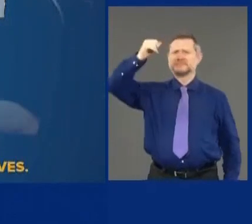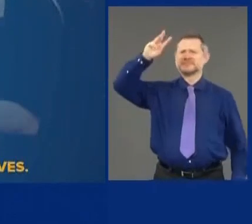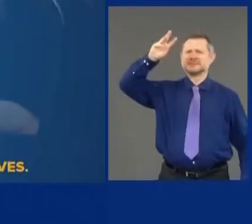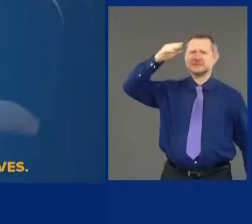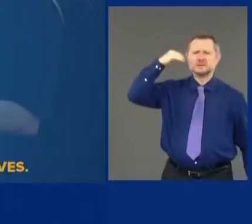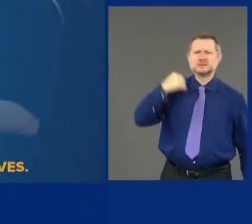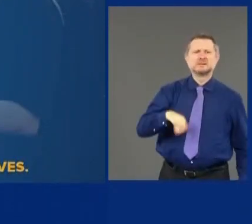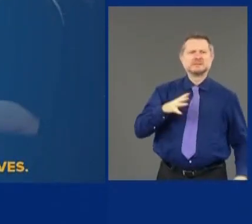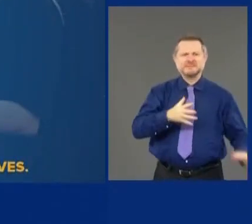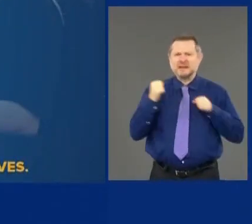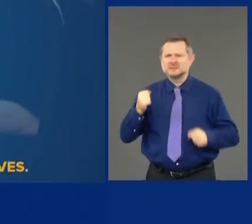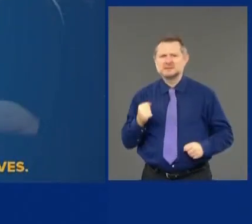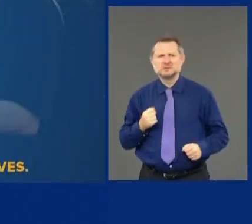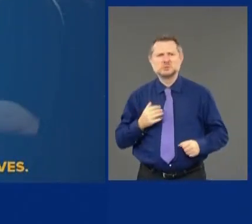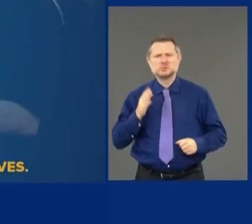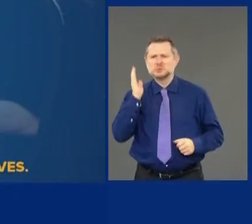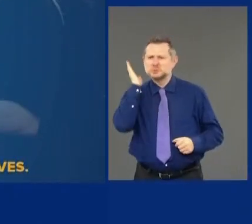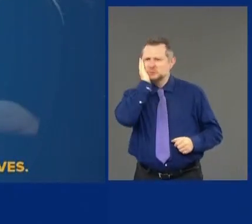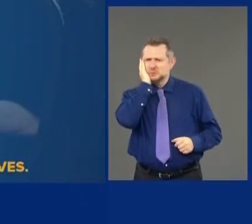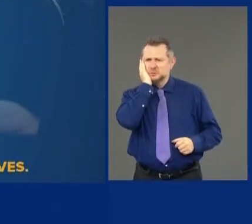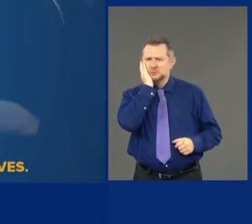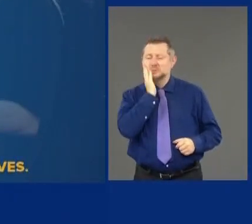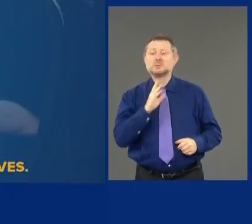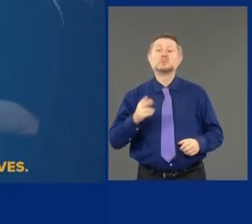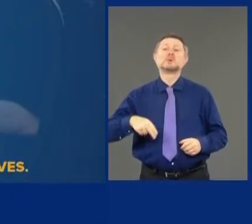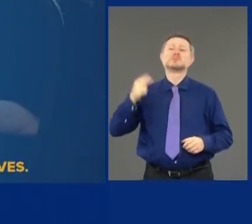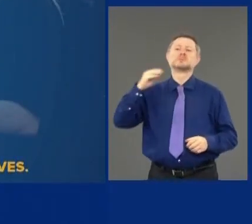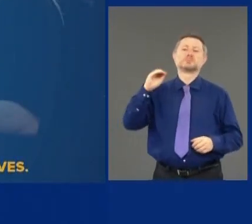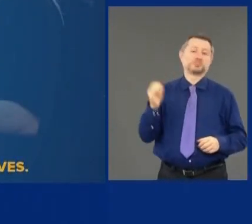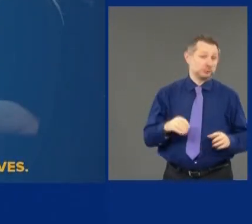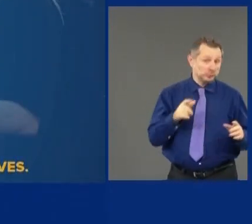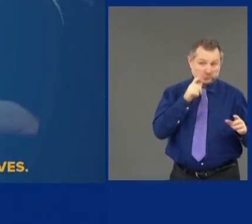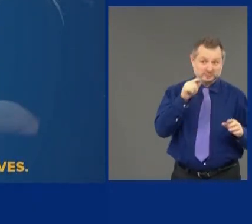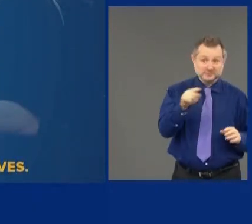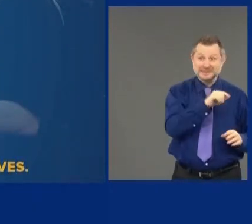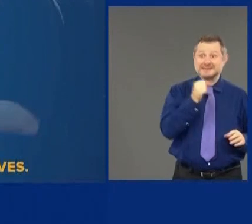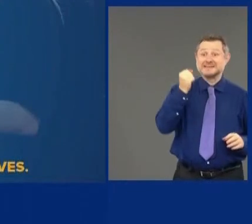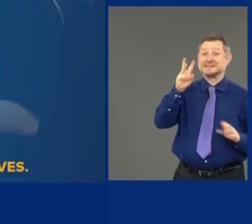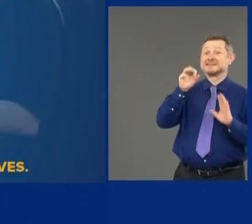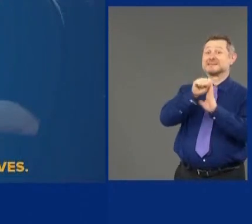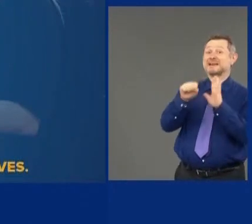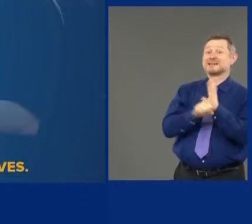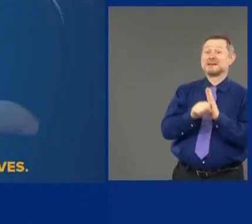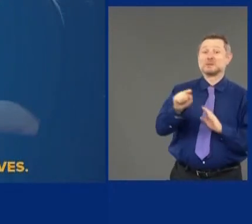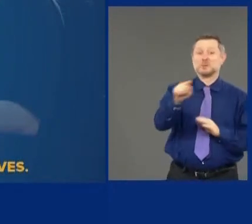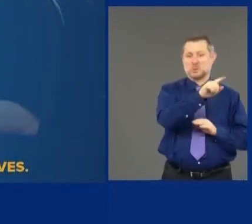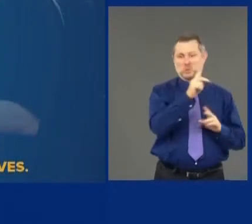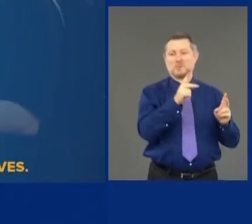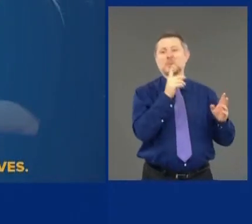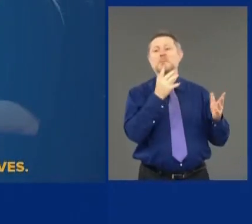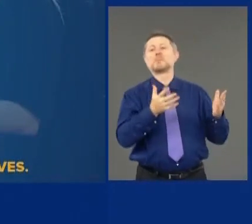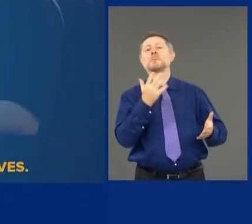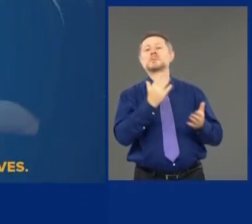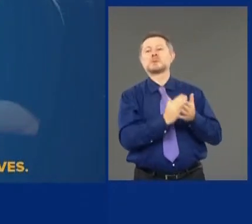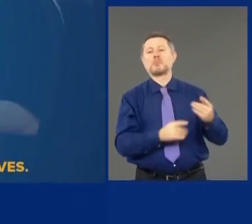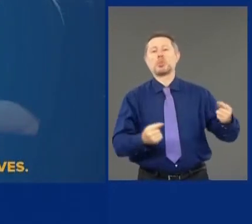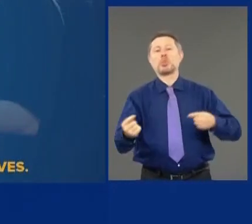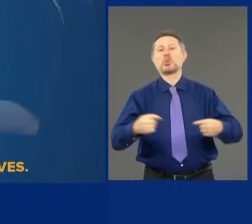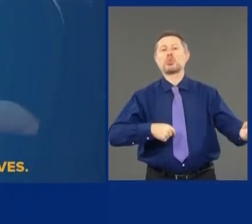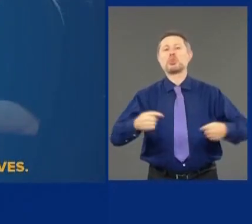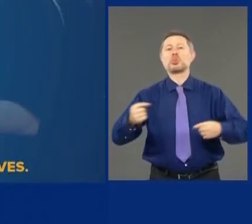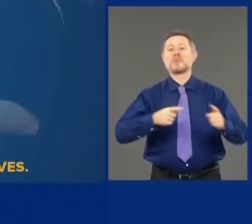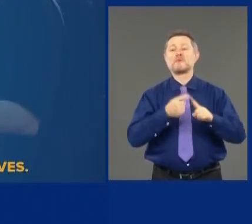Chances are, whatever we do, people from those 16 states are going to make their way here. And that's how we